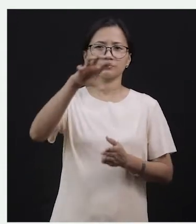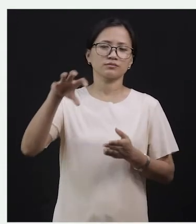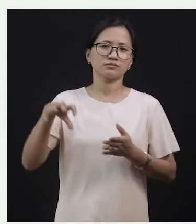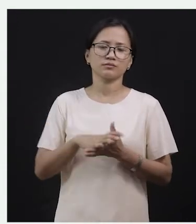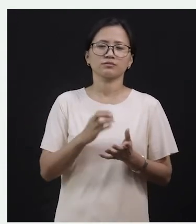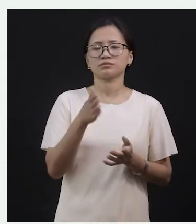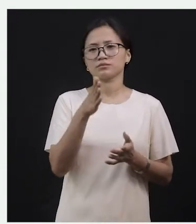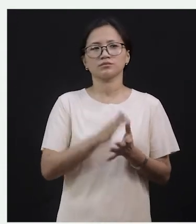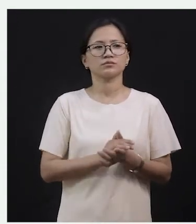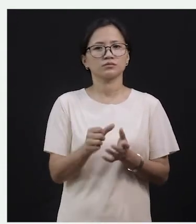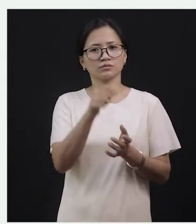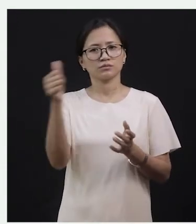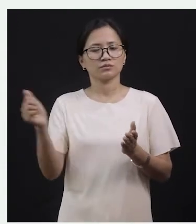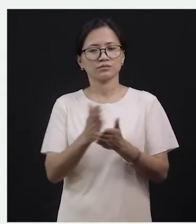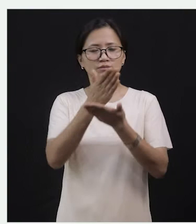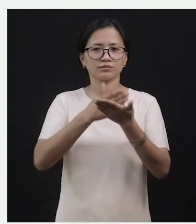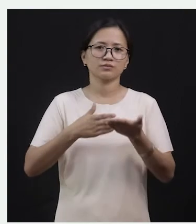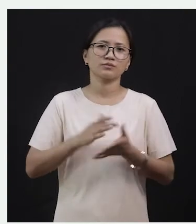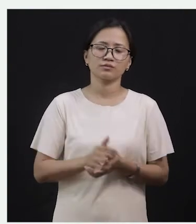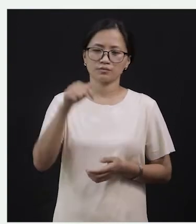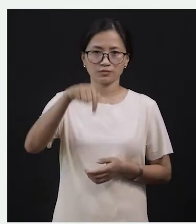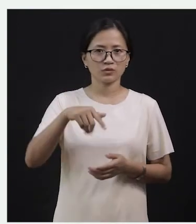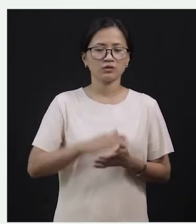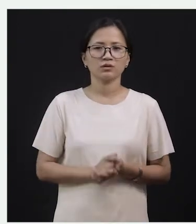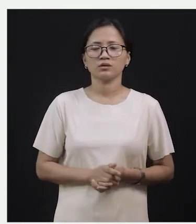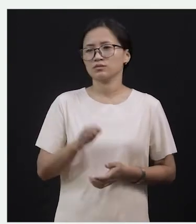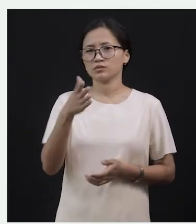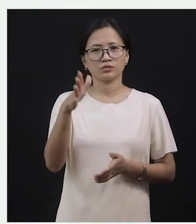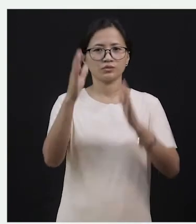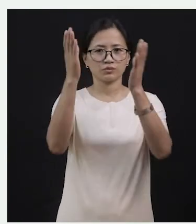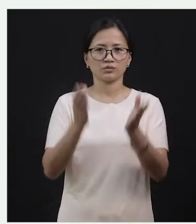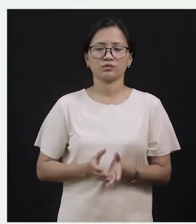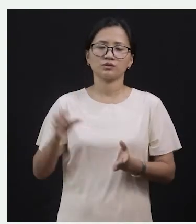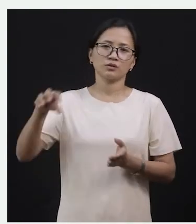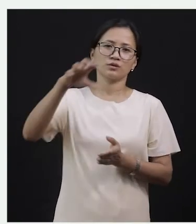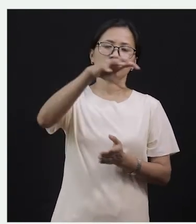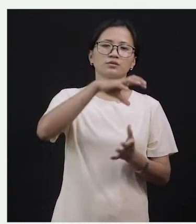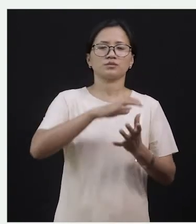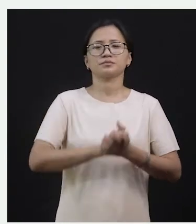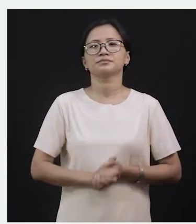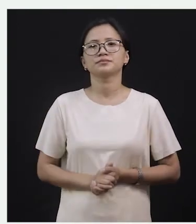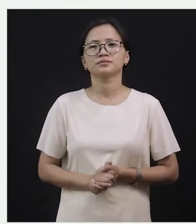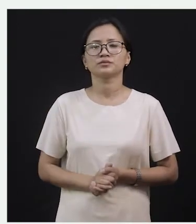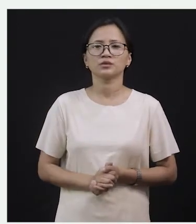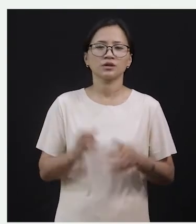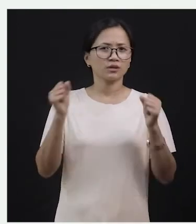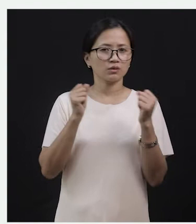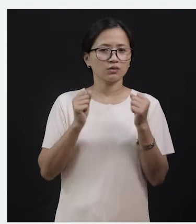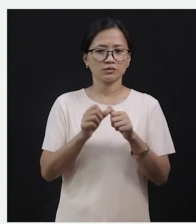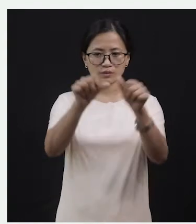with image on the other part, okay? So as of now, there are no countries in Antarctica. It is a very